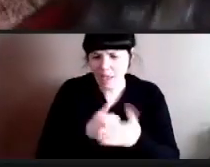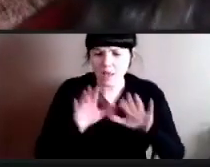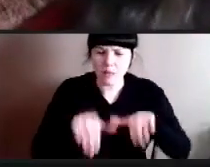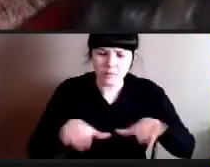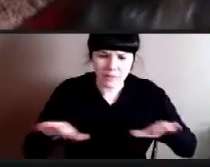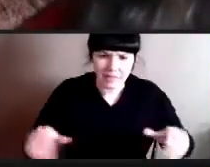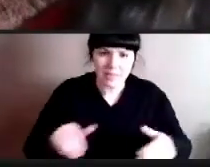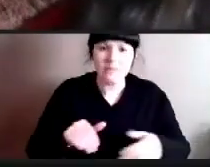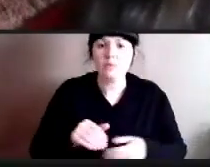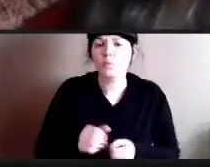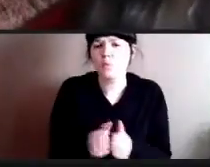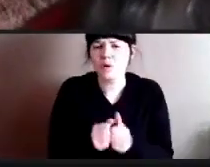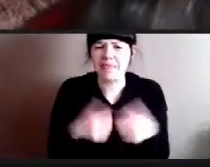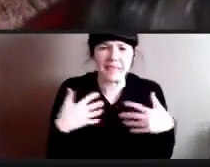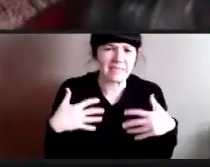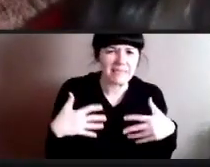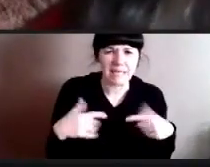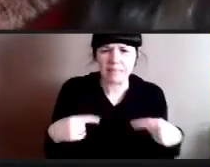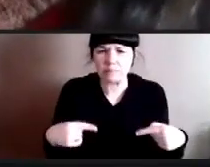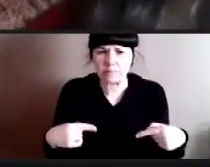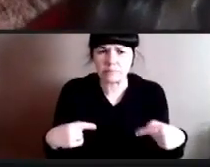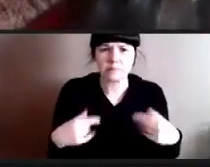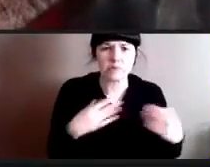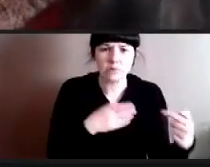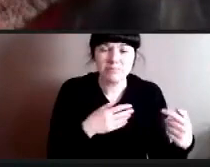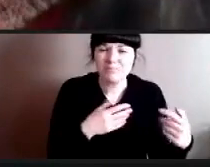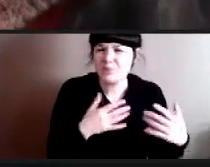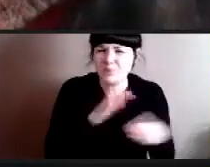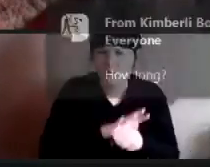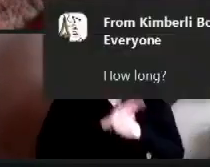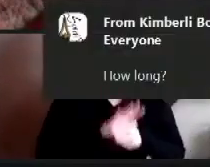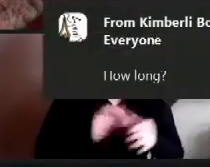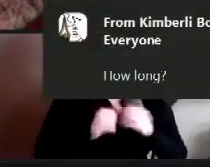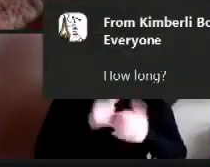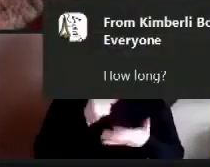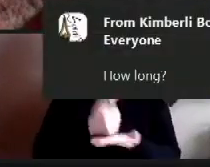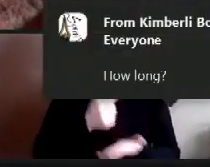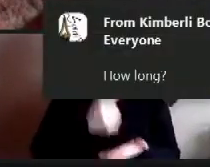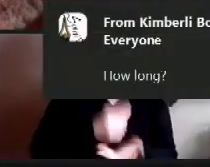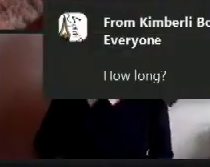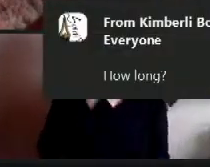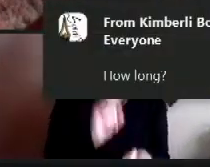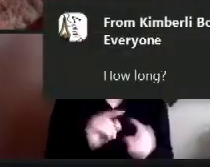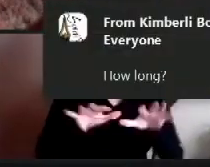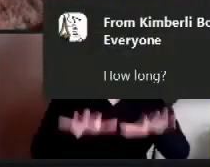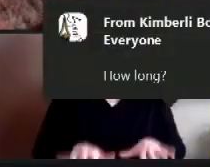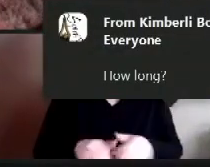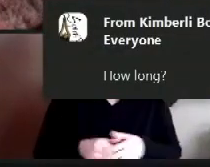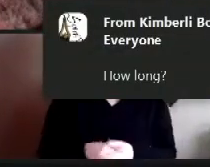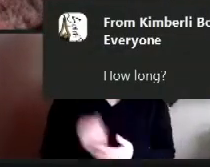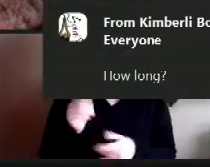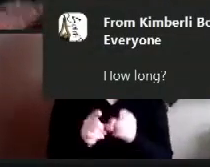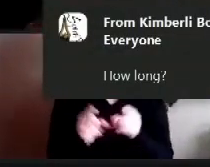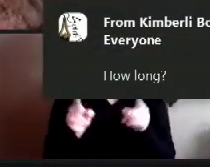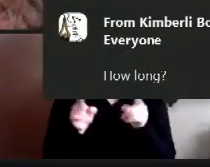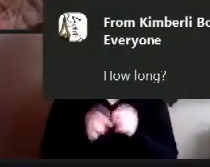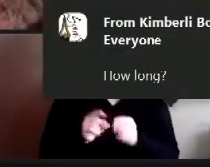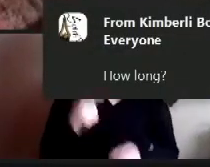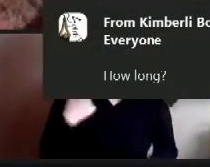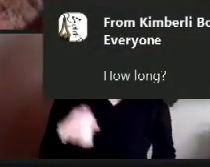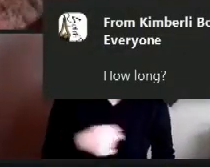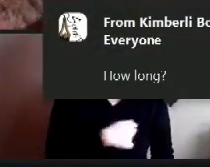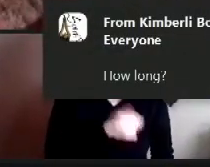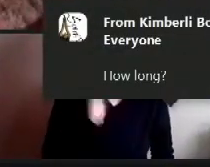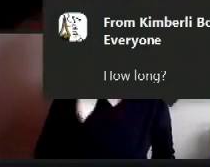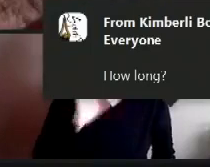going to go ahead and hear a lot about, you know, what else is available, what other resources, funding is available for our communities that's getting